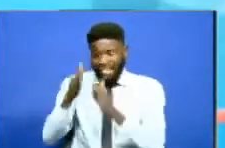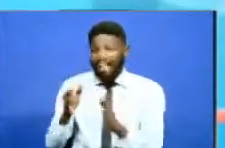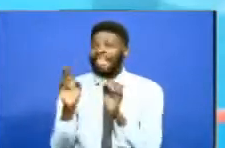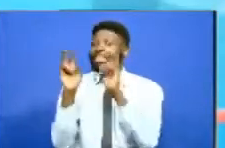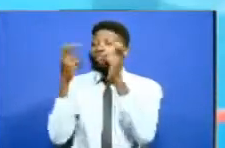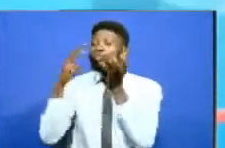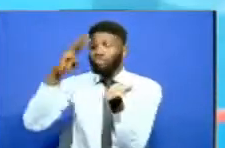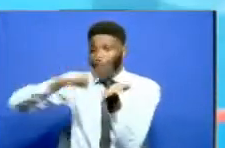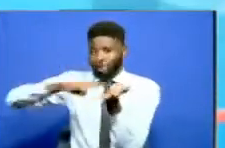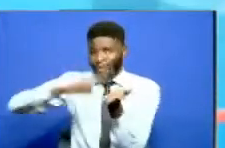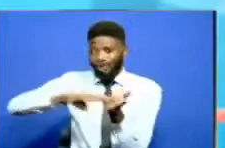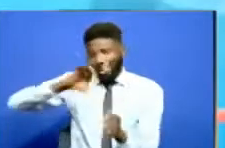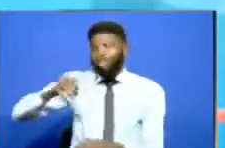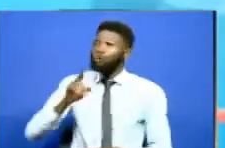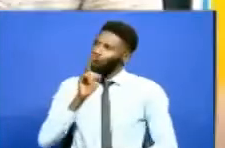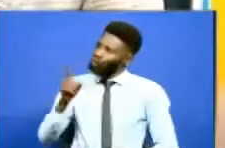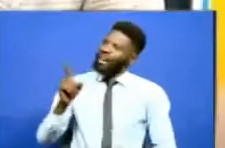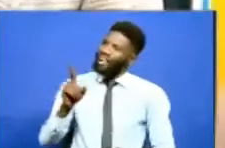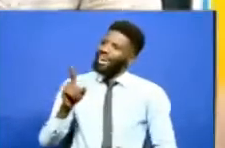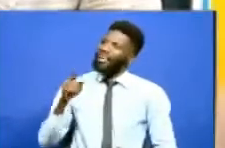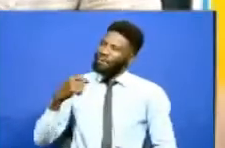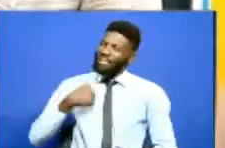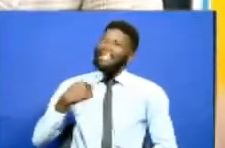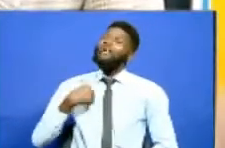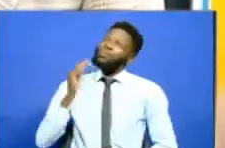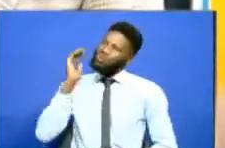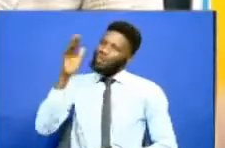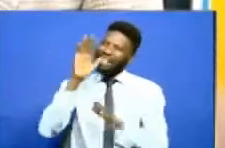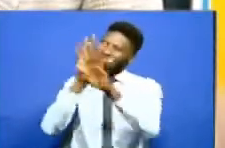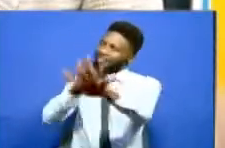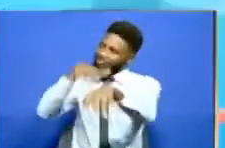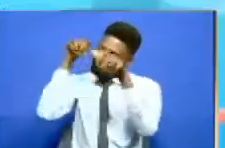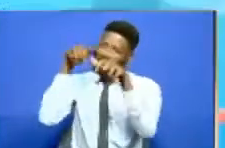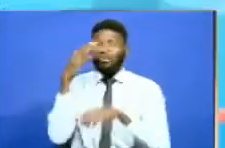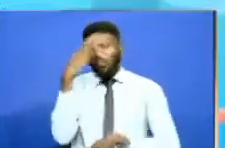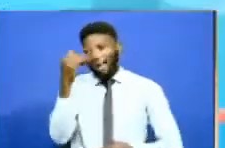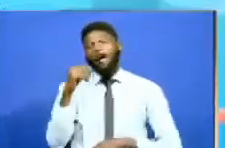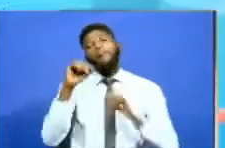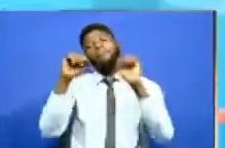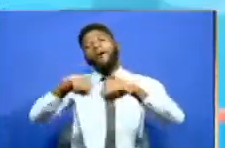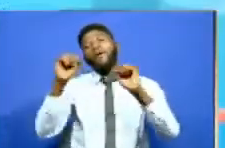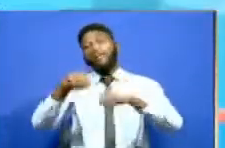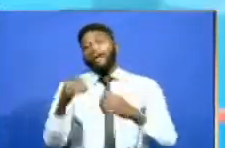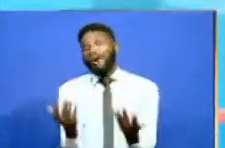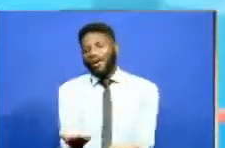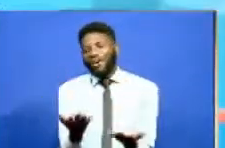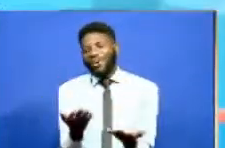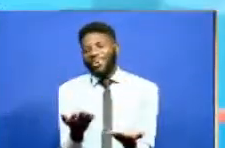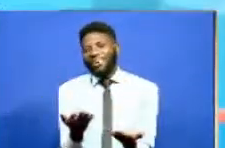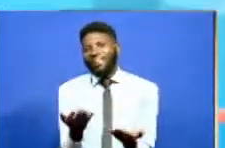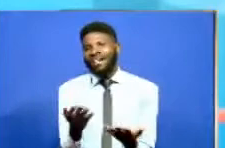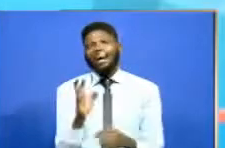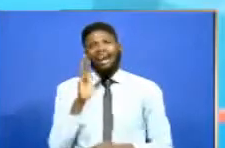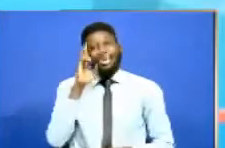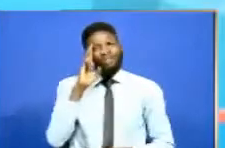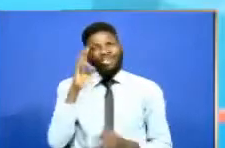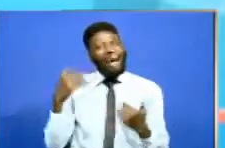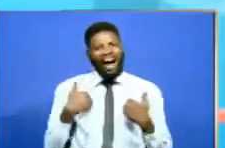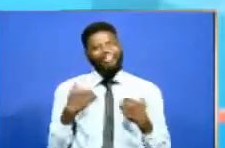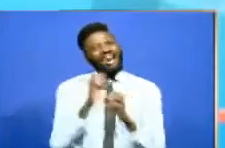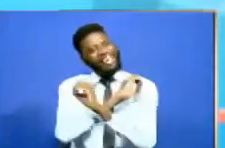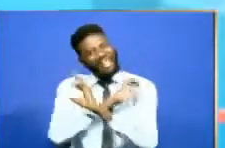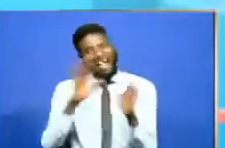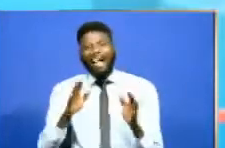sure one of these days I will go for it, because it is possible. Okay. I mean, there is no reason why Kenya should not